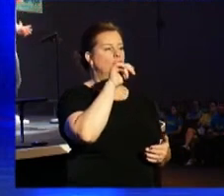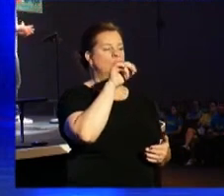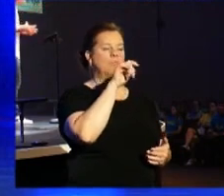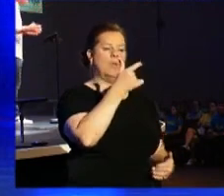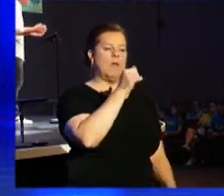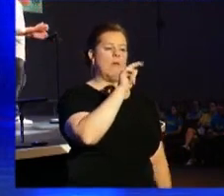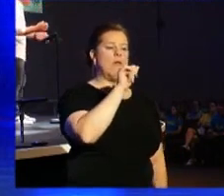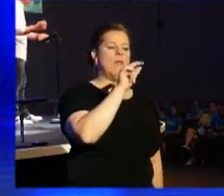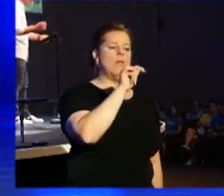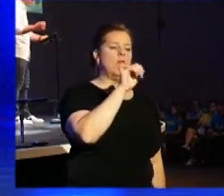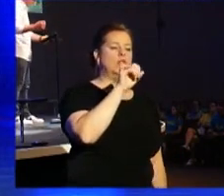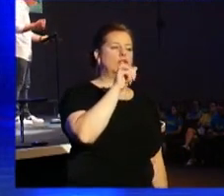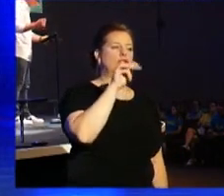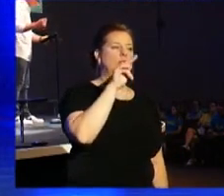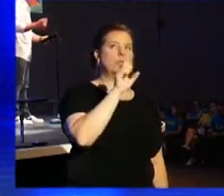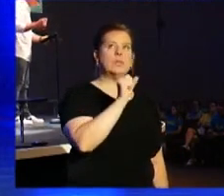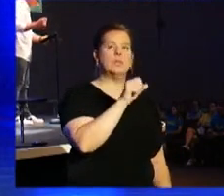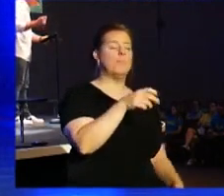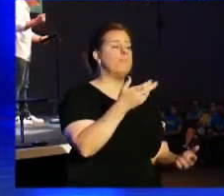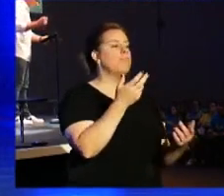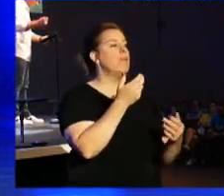writes in Titus chapter 3.